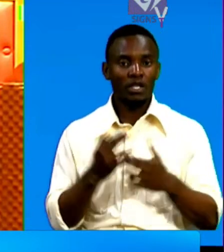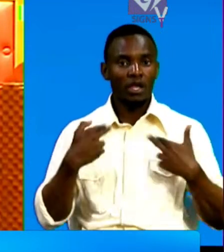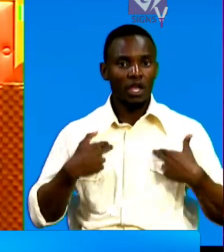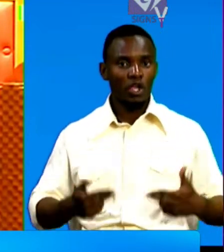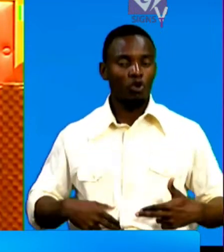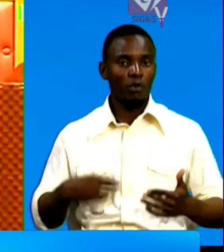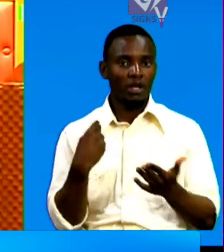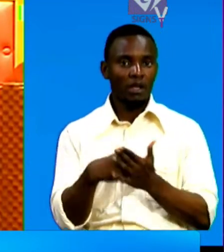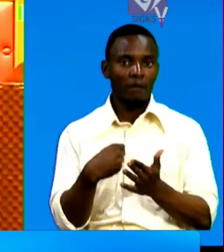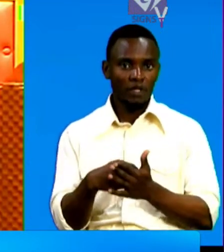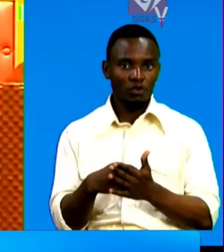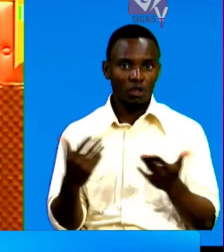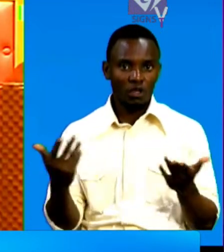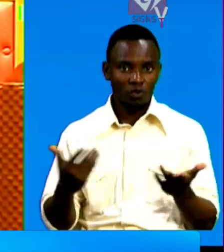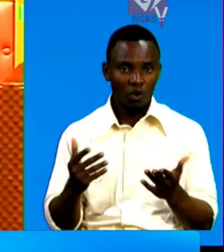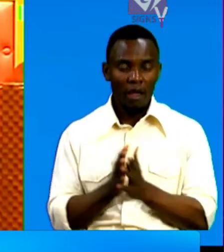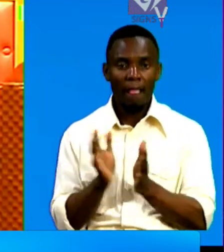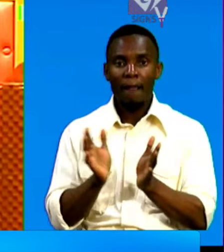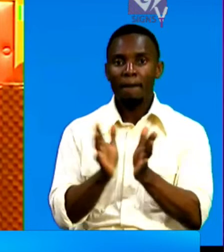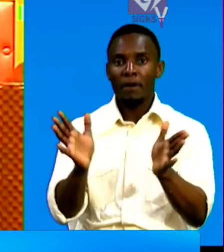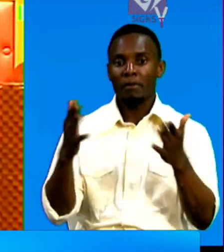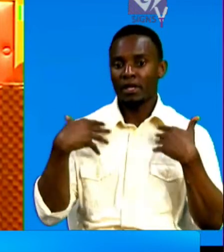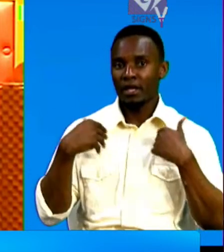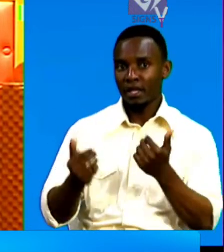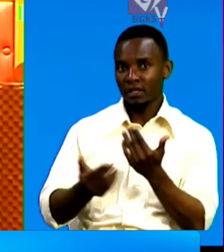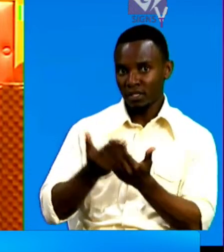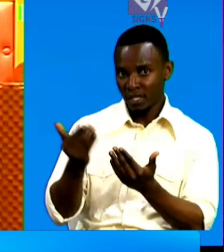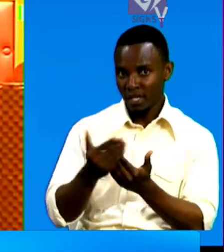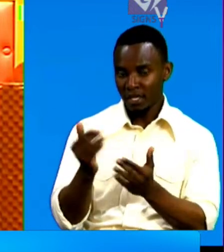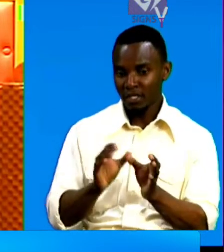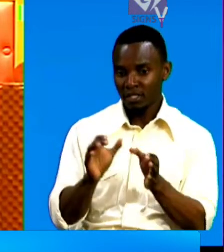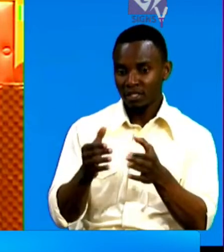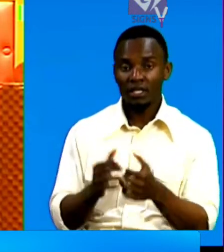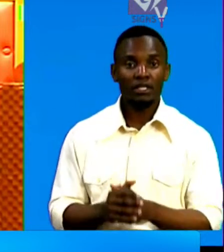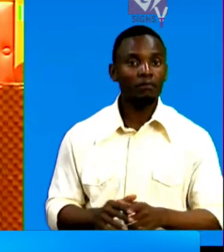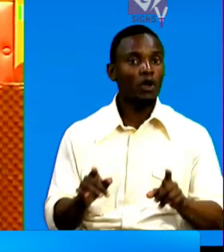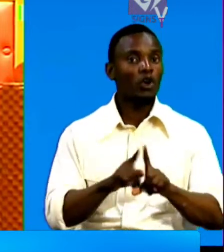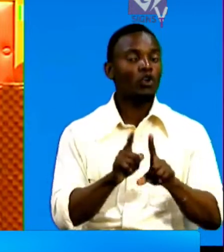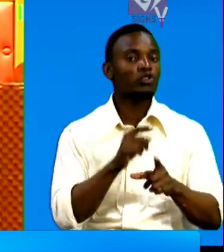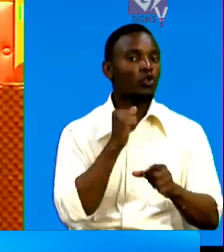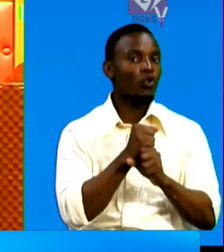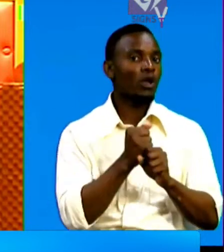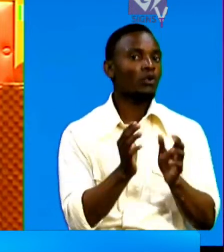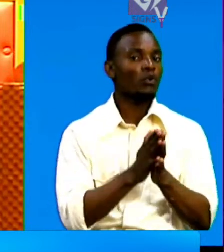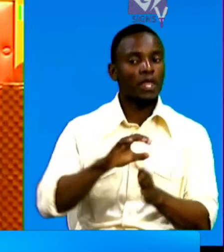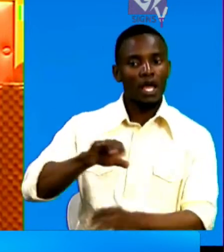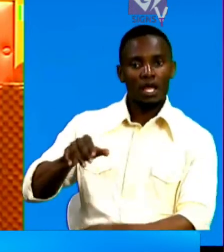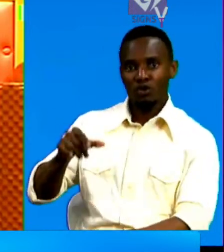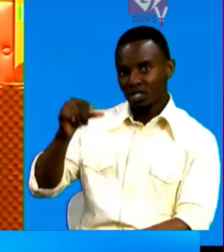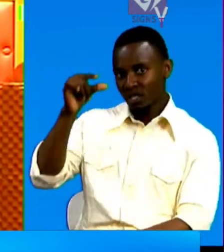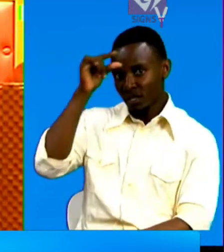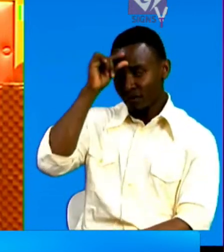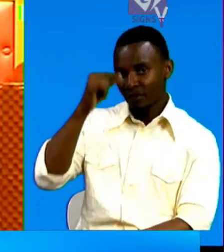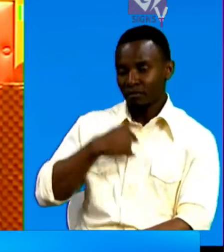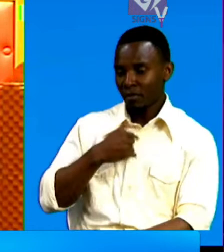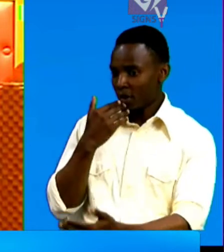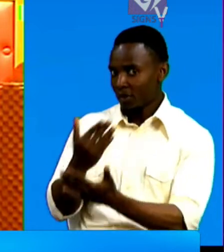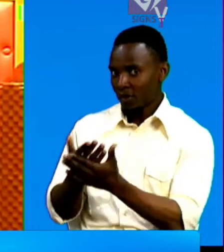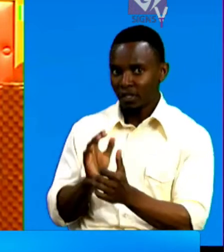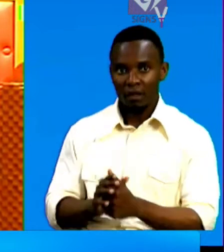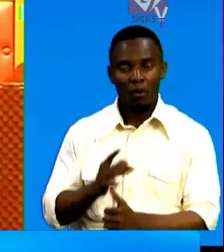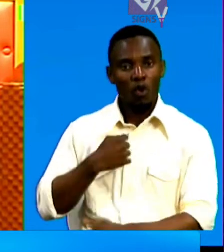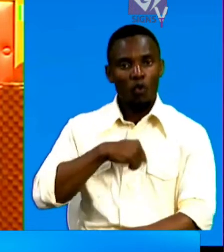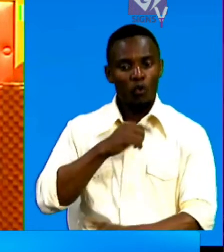sector. Working with county governments, and I'm again grateful to them, we have taken measures to